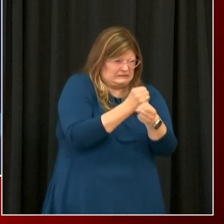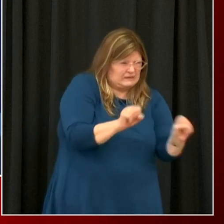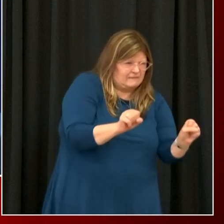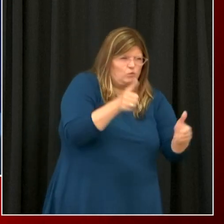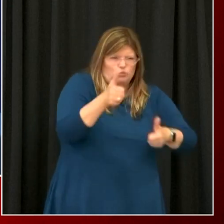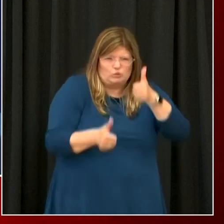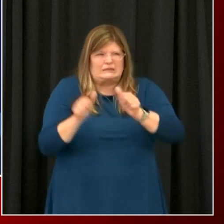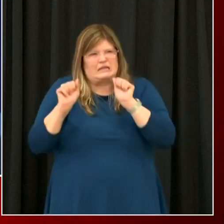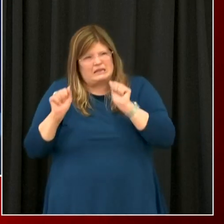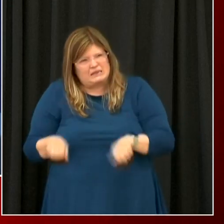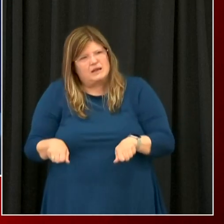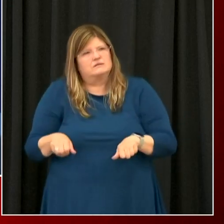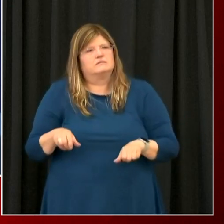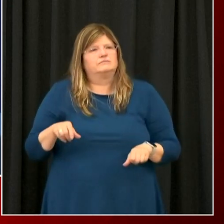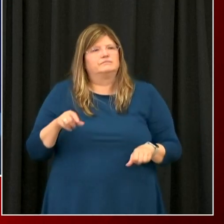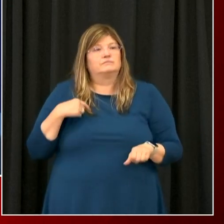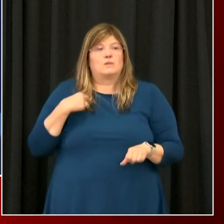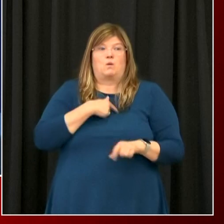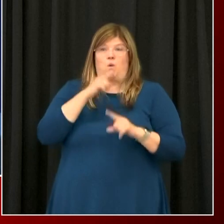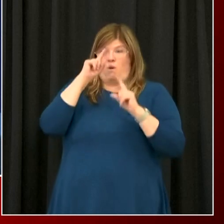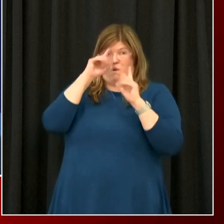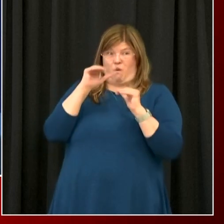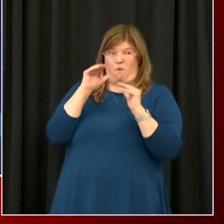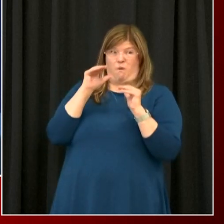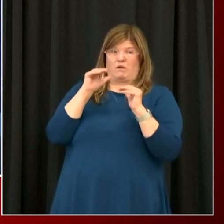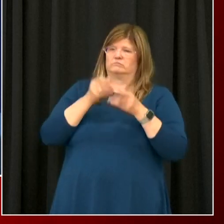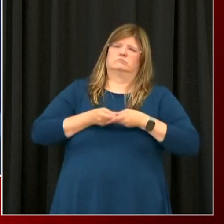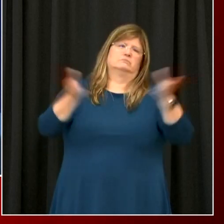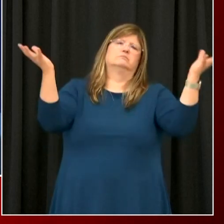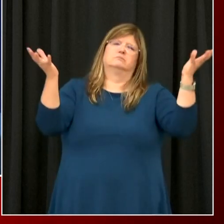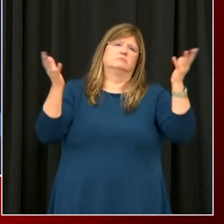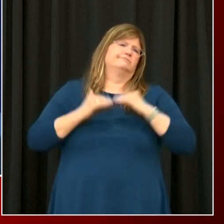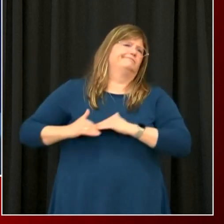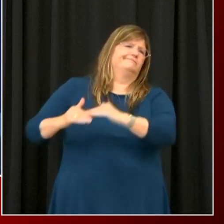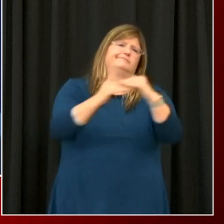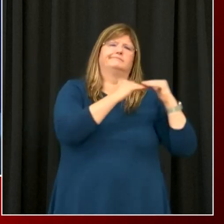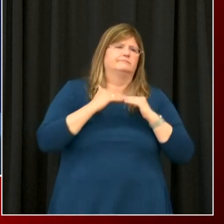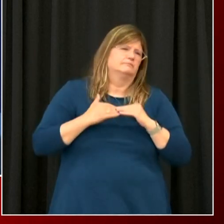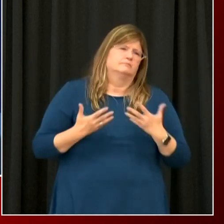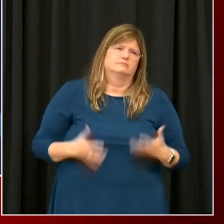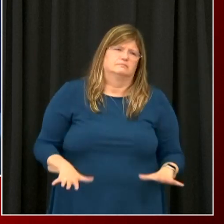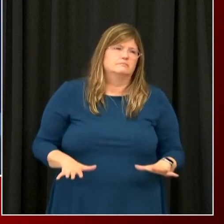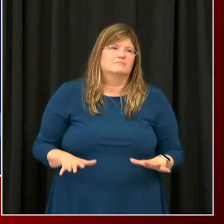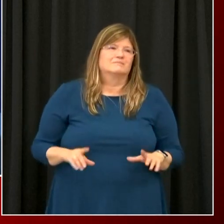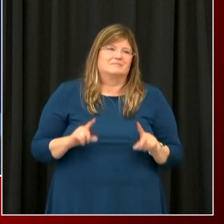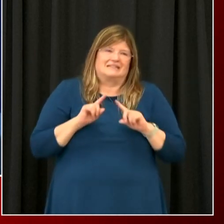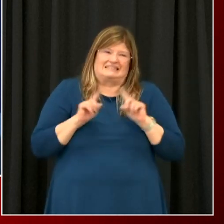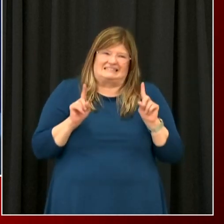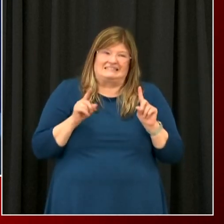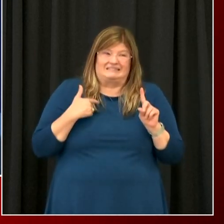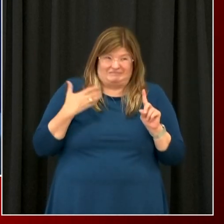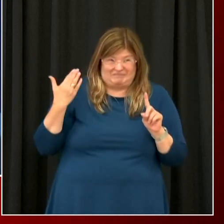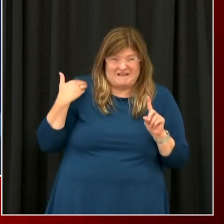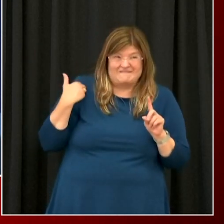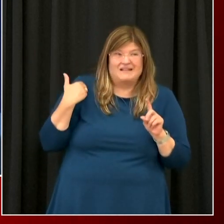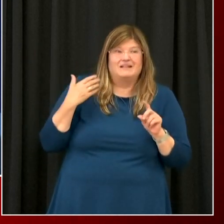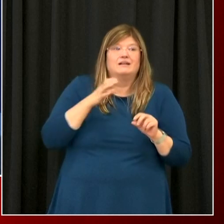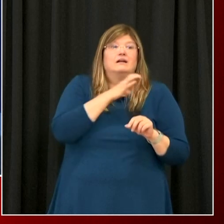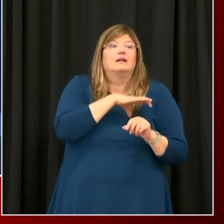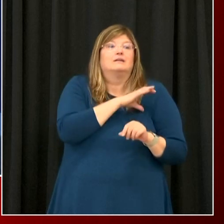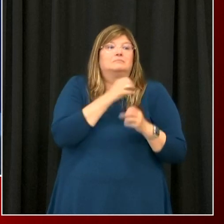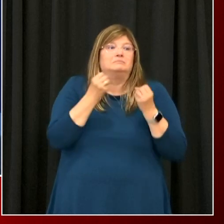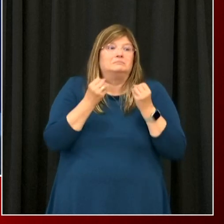have them equitably distributed across the city. When we ran our mass vaccination clinics for H1N1,